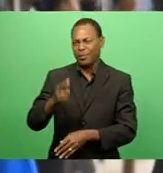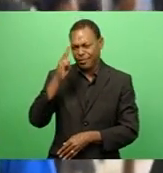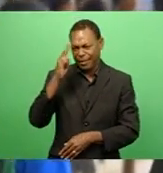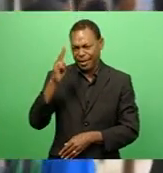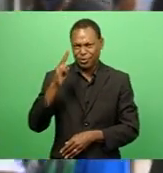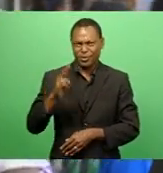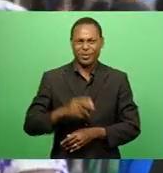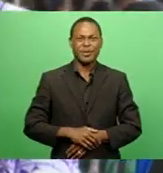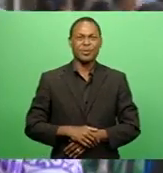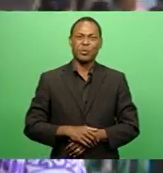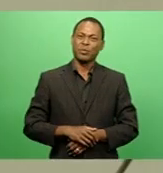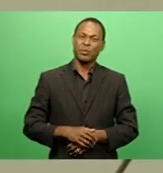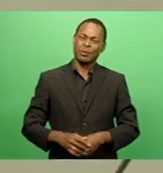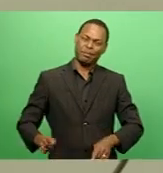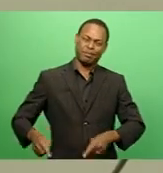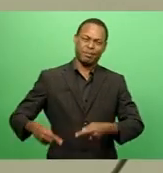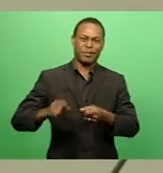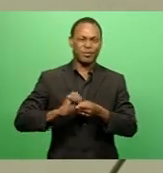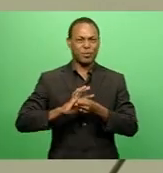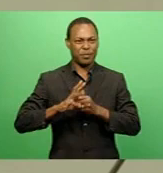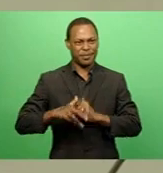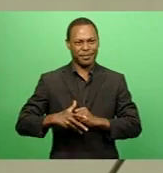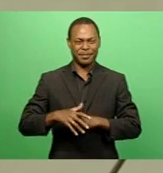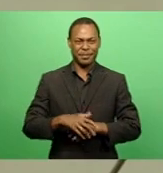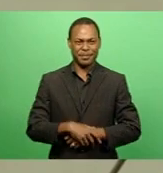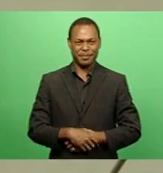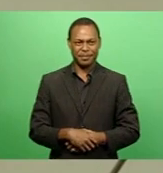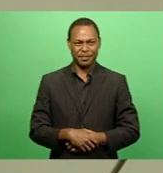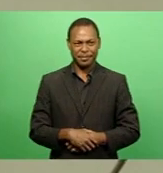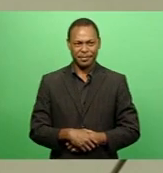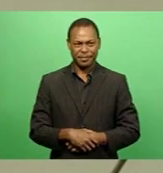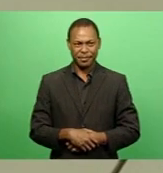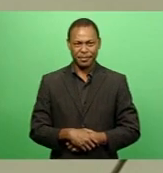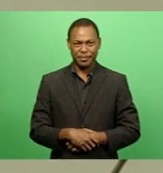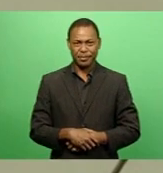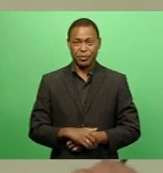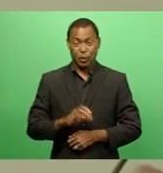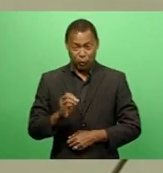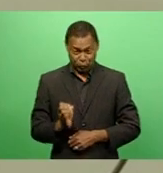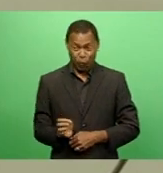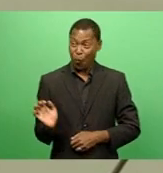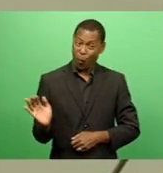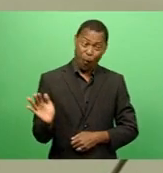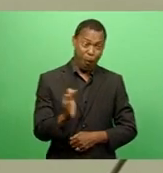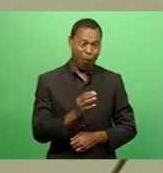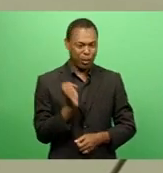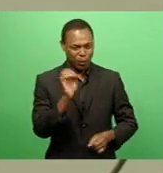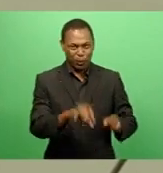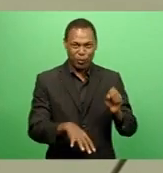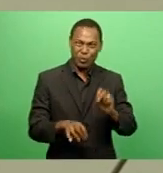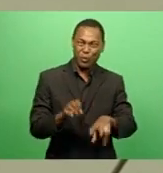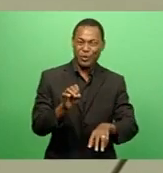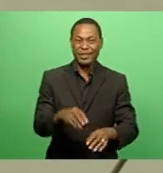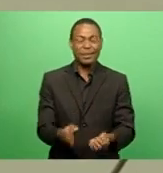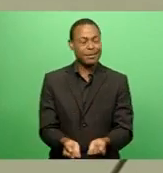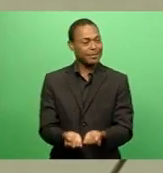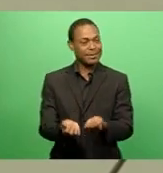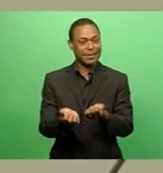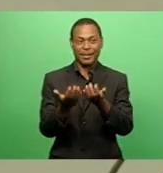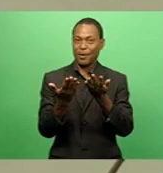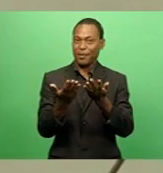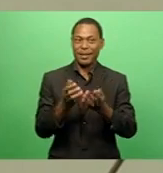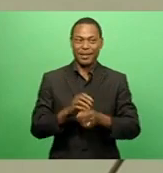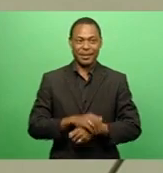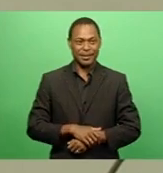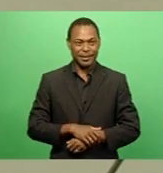to fight COVID-19. Thank you so much for your contribution, for your sacrifices. They inspired us